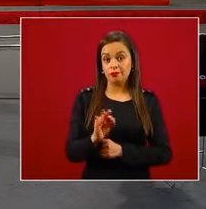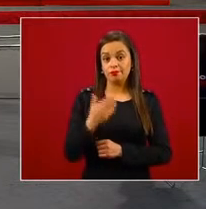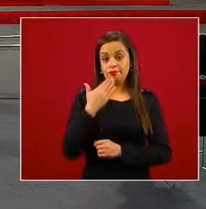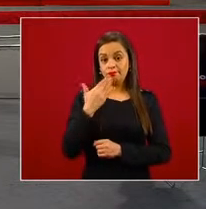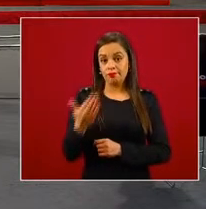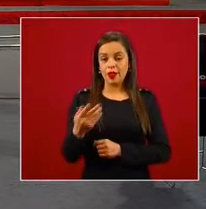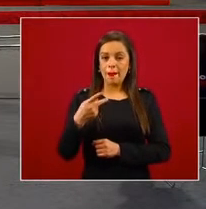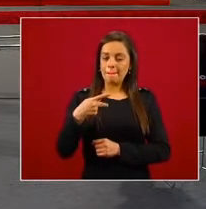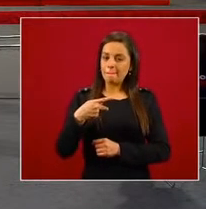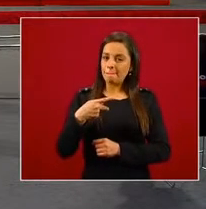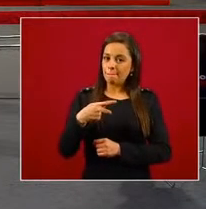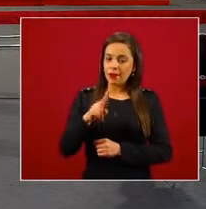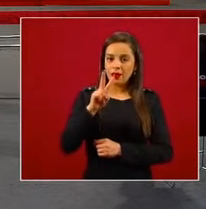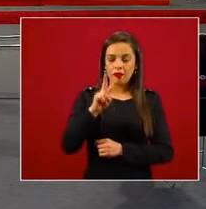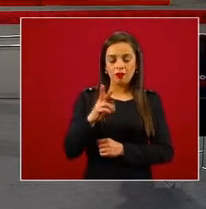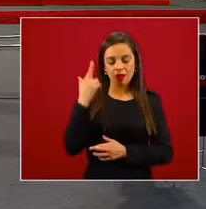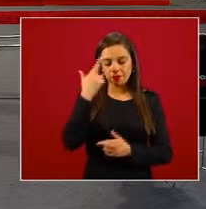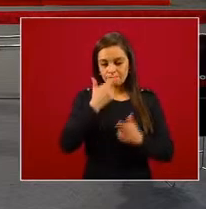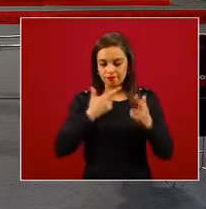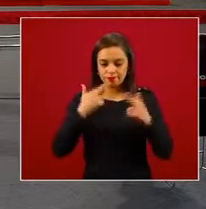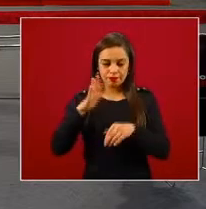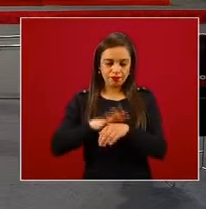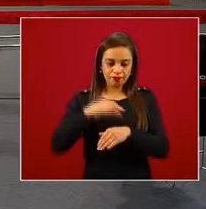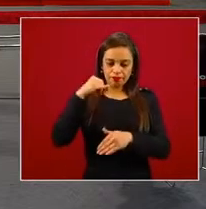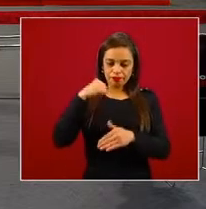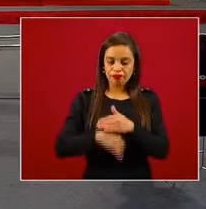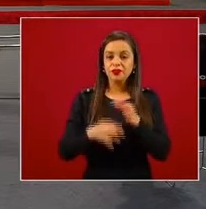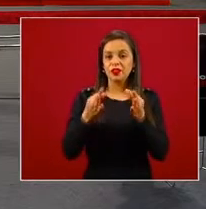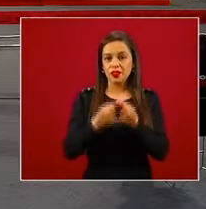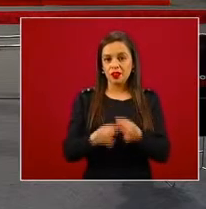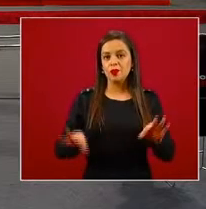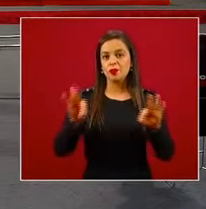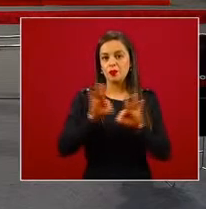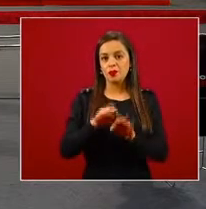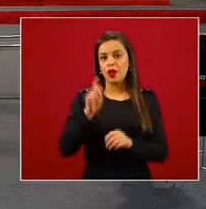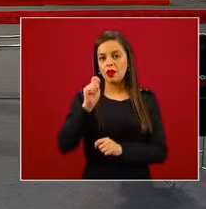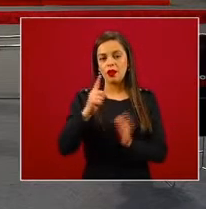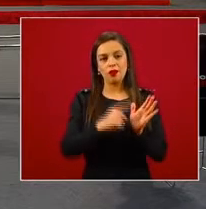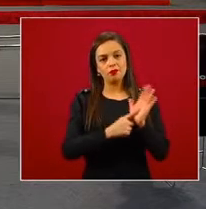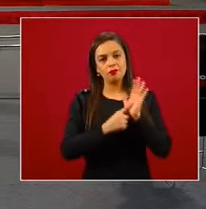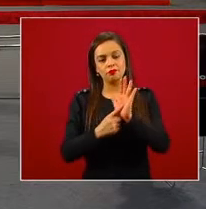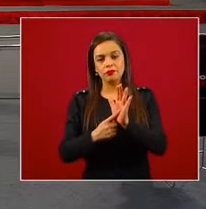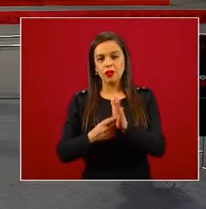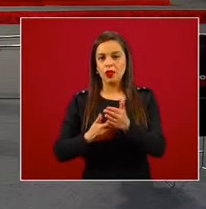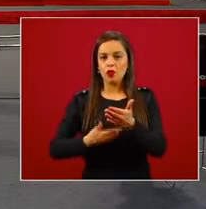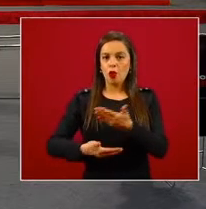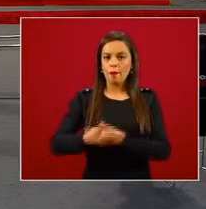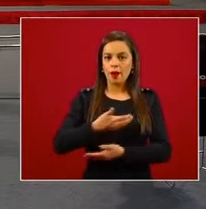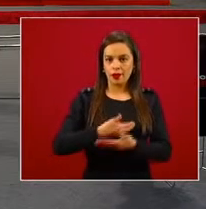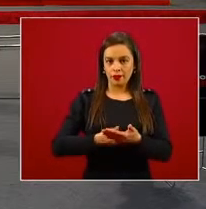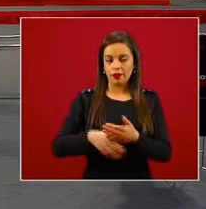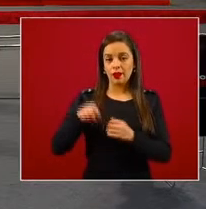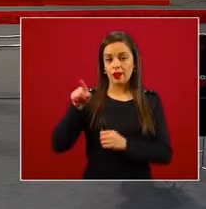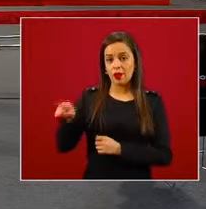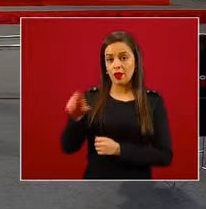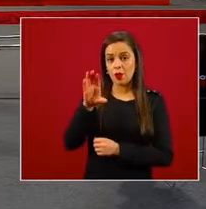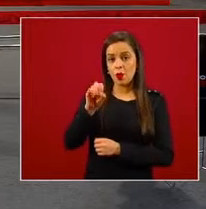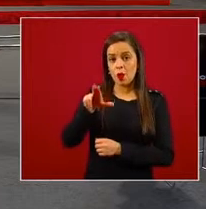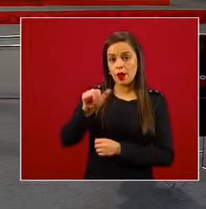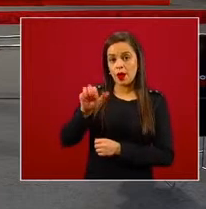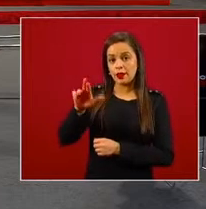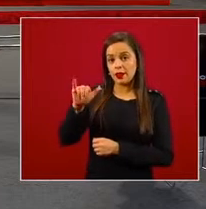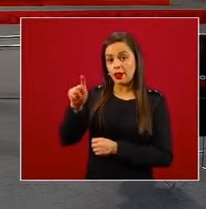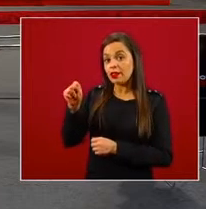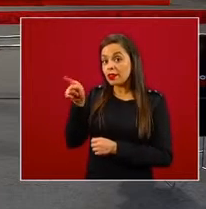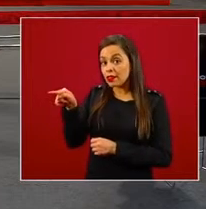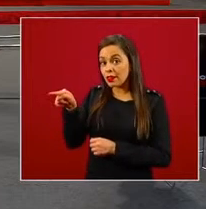below nos pareció importante 85%. un análisis que nos hizo But el we favor de found presentar y de significant compartir to el present to CONACYT, you a report that was en given donde lo to que